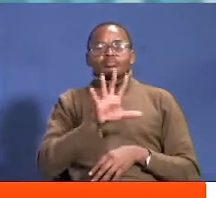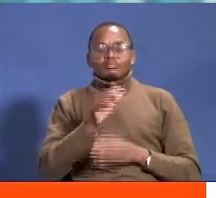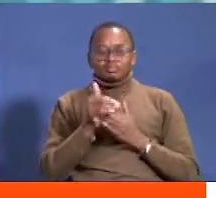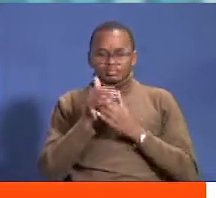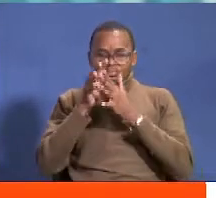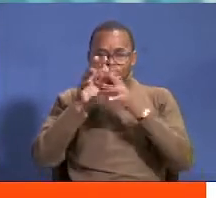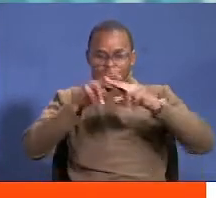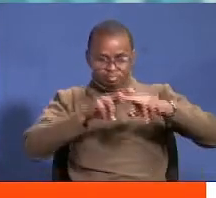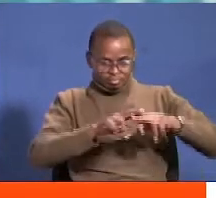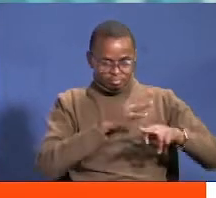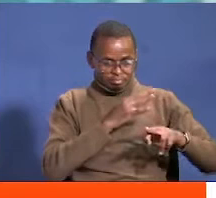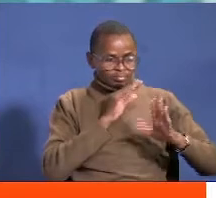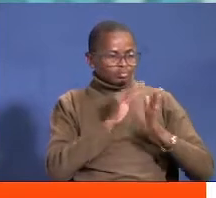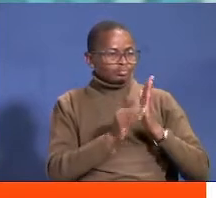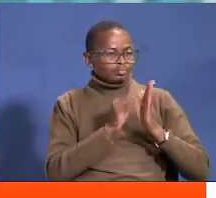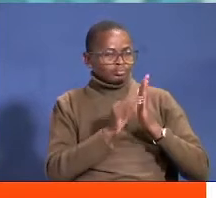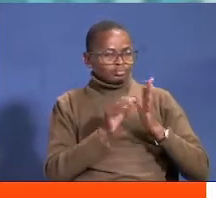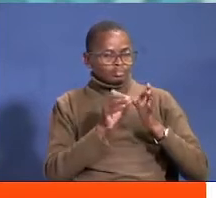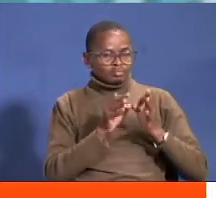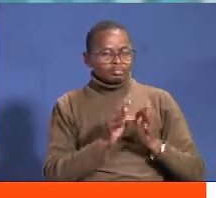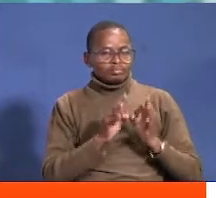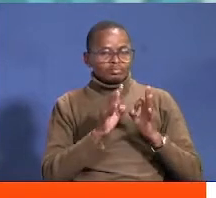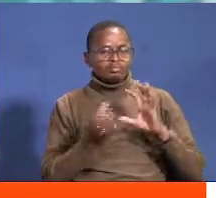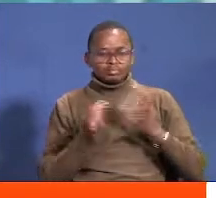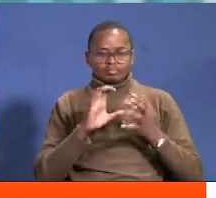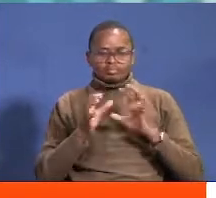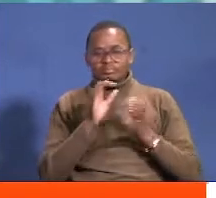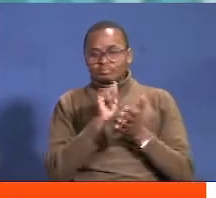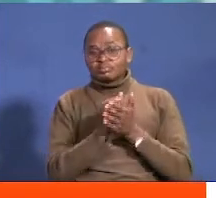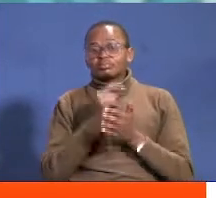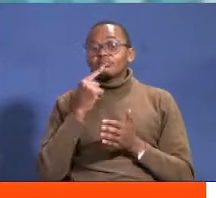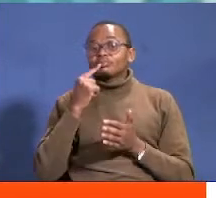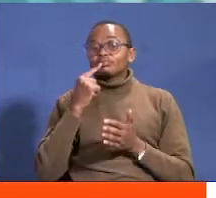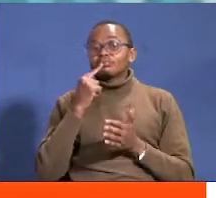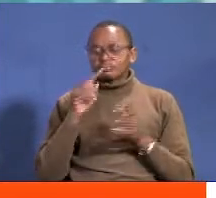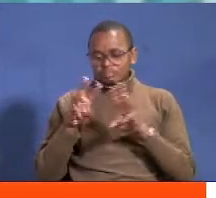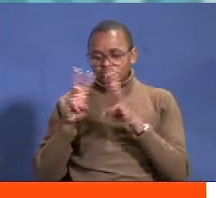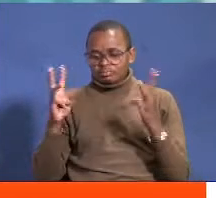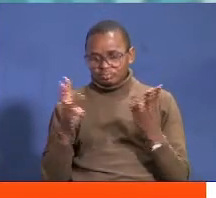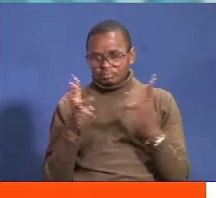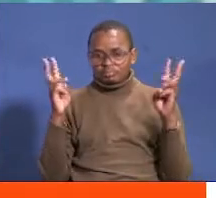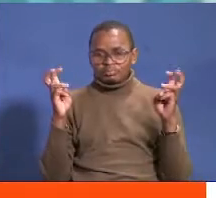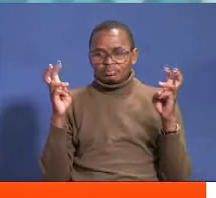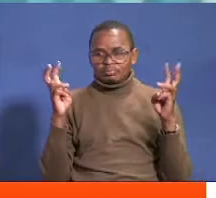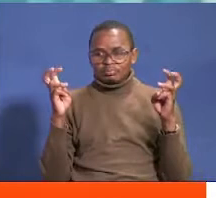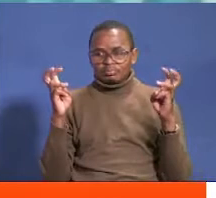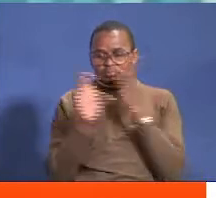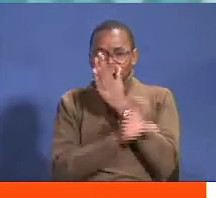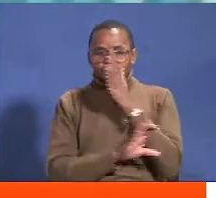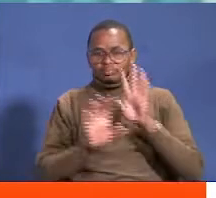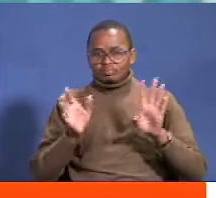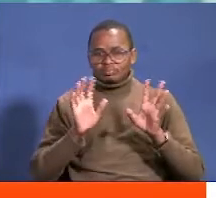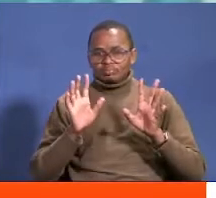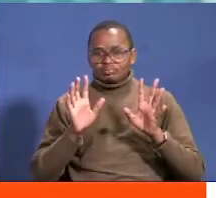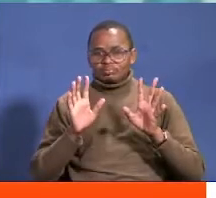together, sit down and address this issue of climate change. That tells you it's now a global issue. It's not a country issue. It's